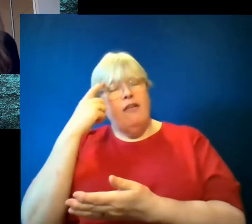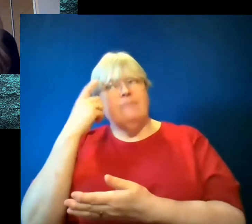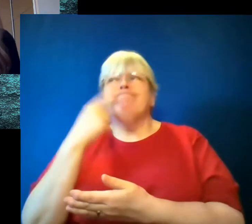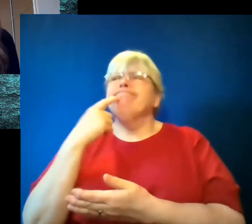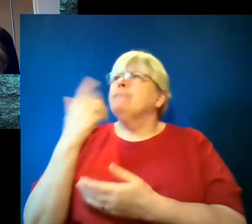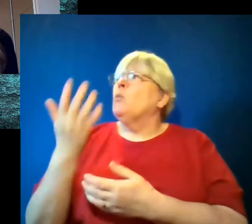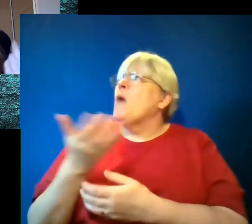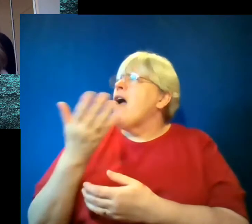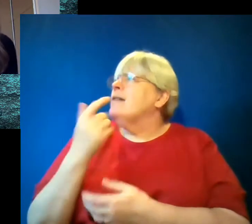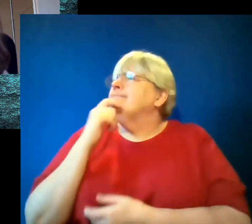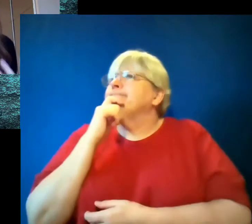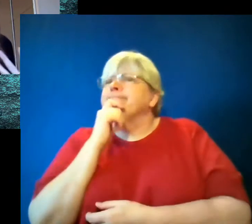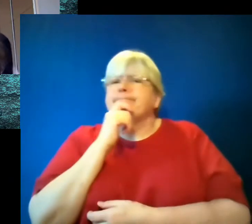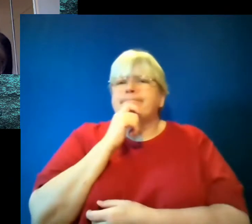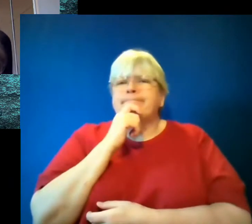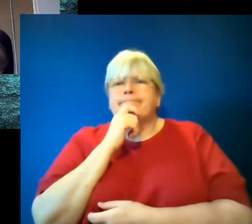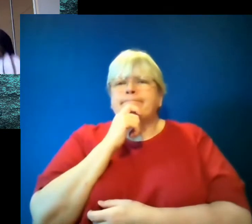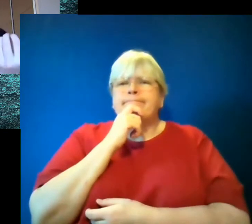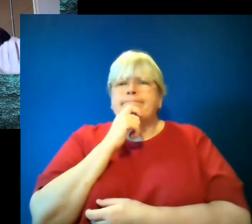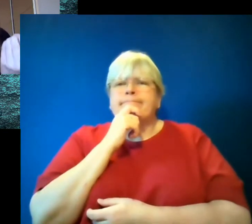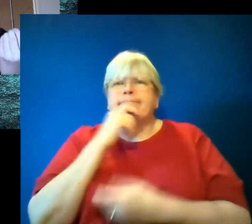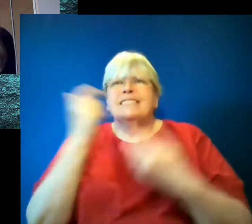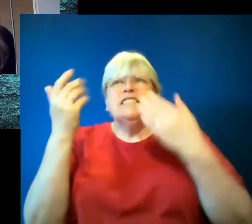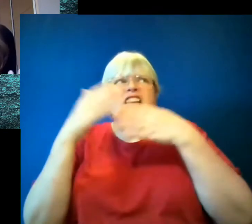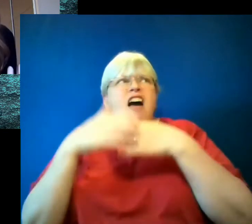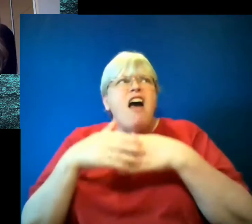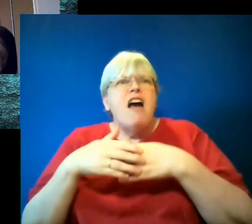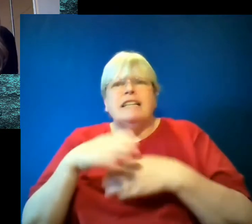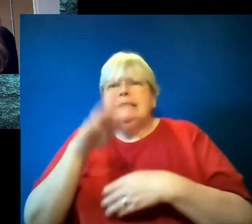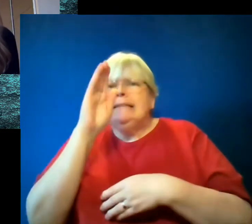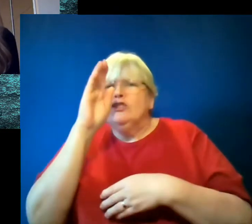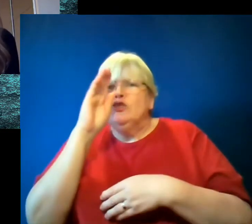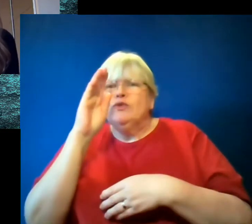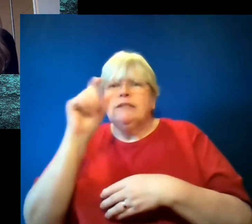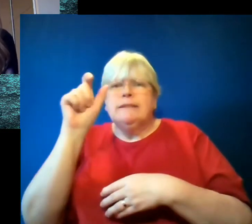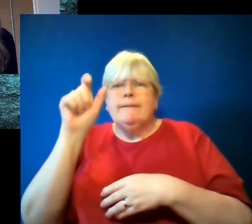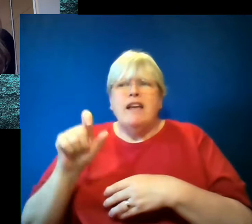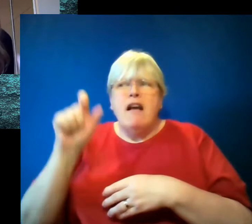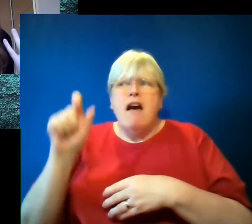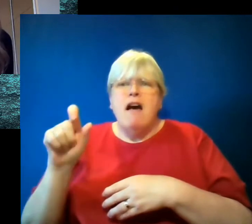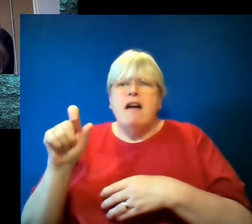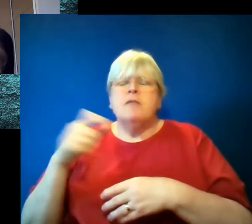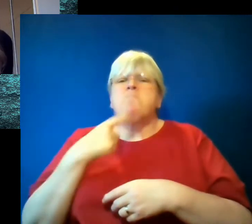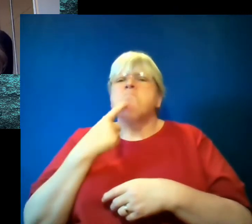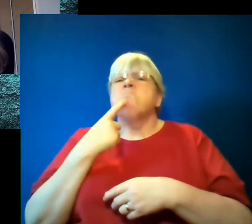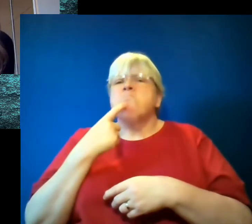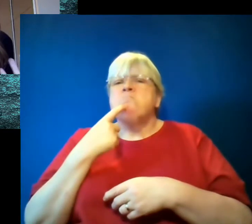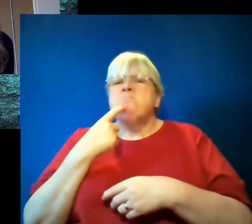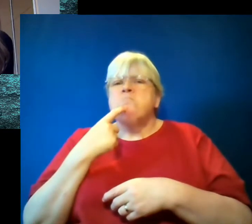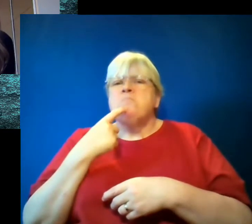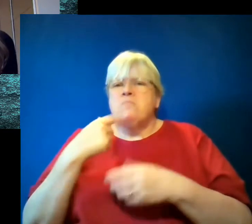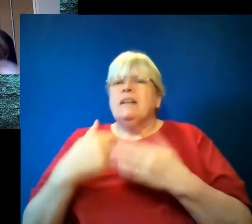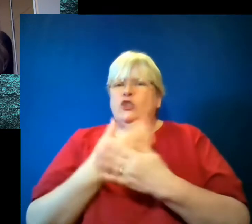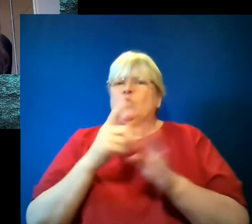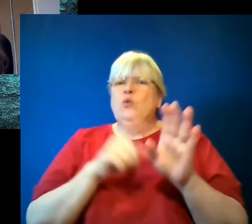would be a place where you would go up against a dark, a dangerous figure And I thought, well, New York in the 1920s would be a